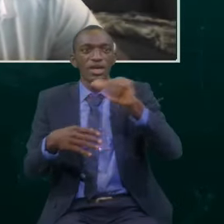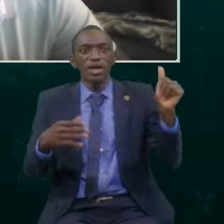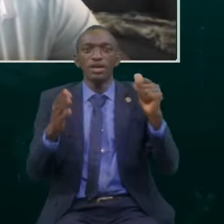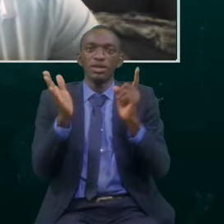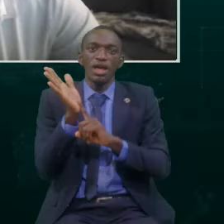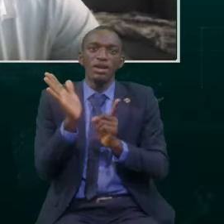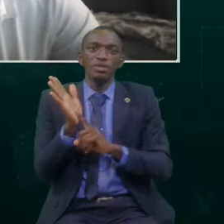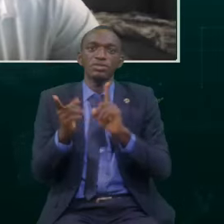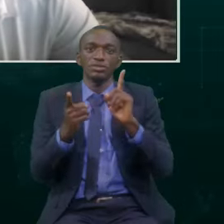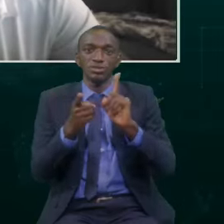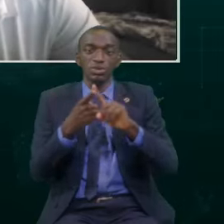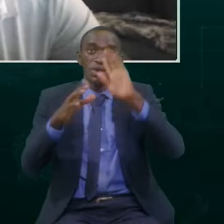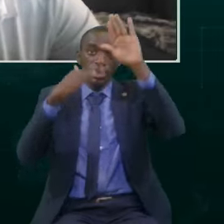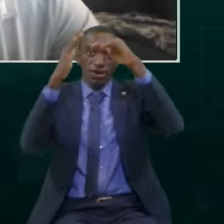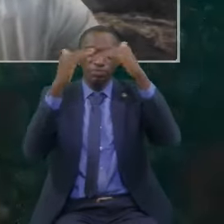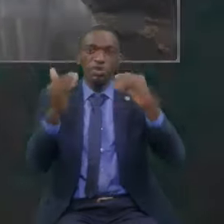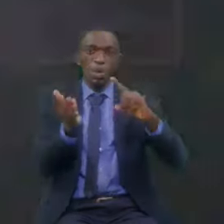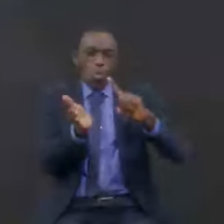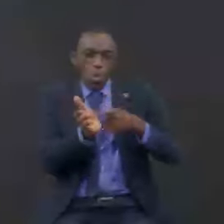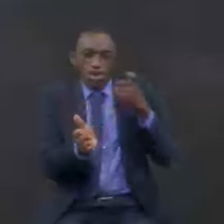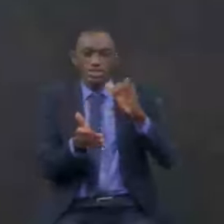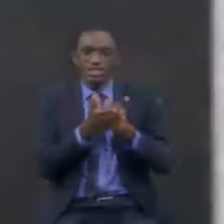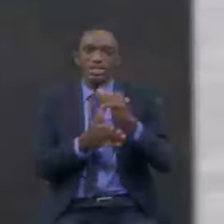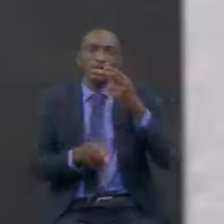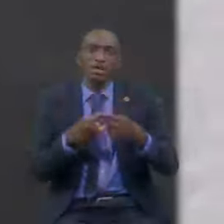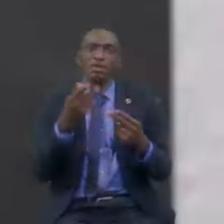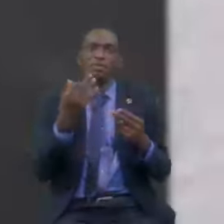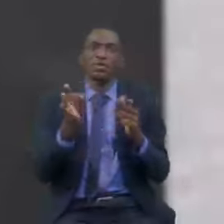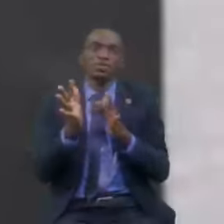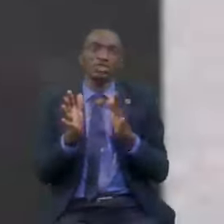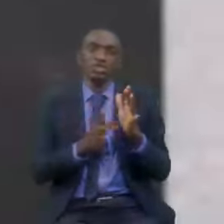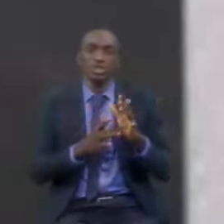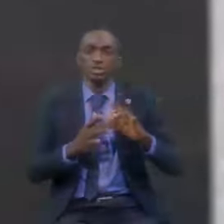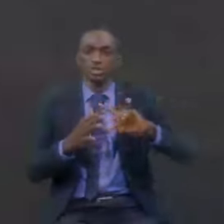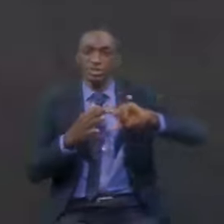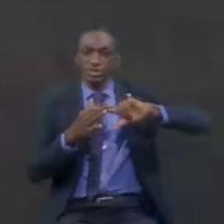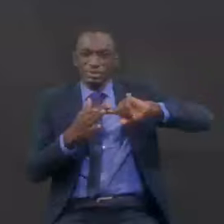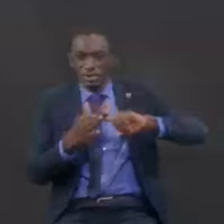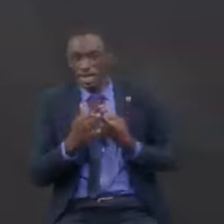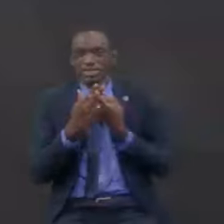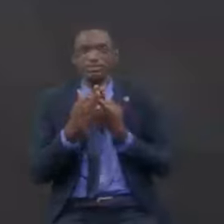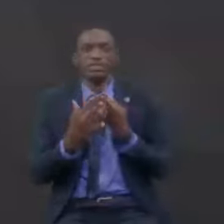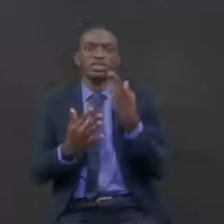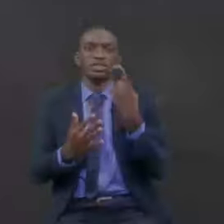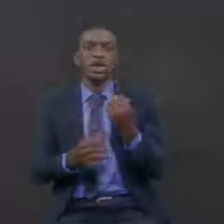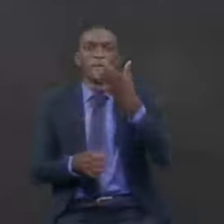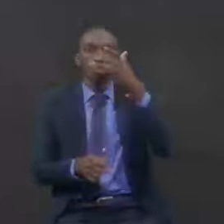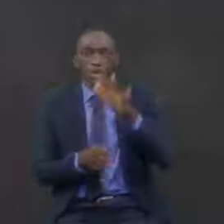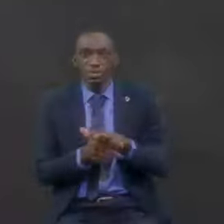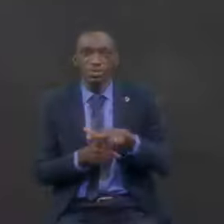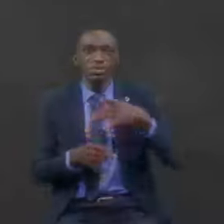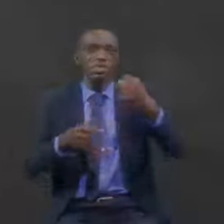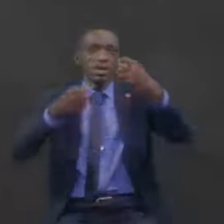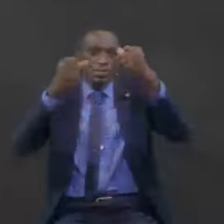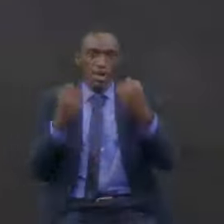that name of Jesus activates the promise, the power, the